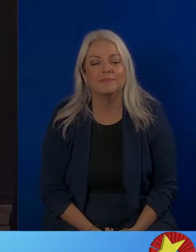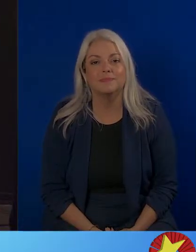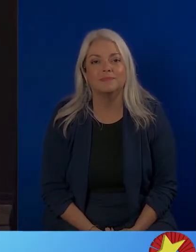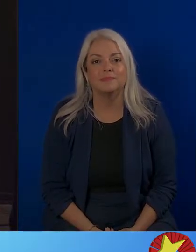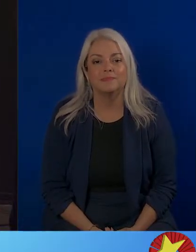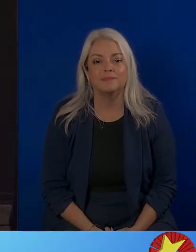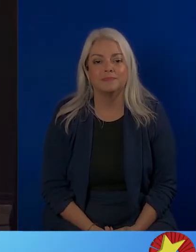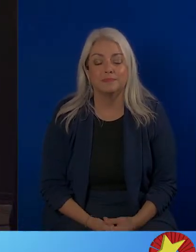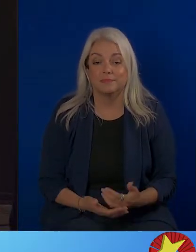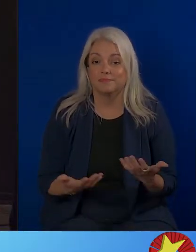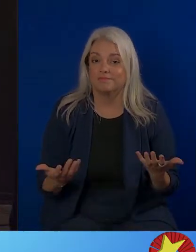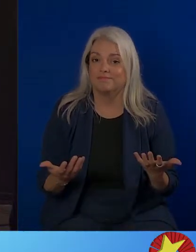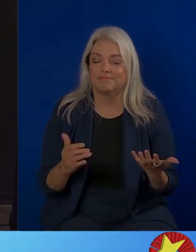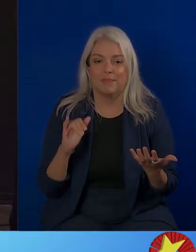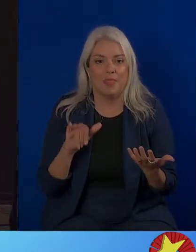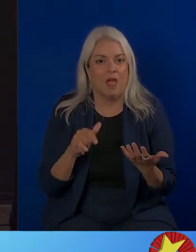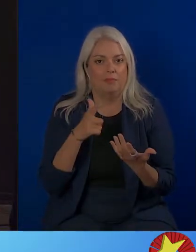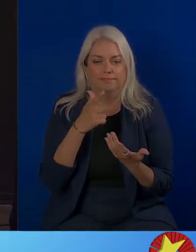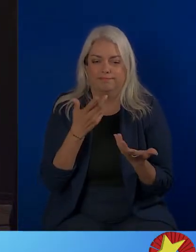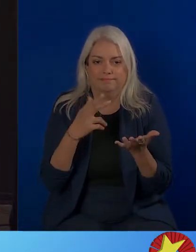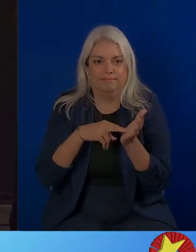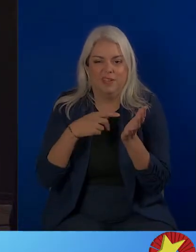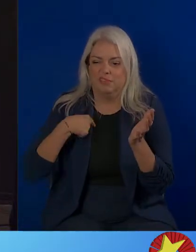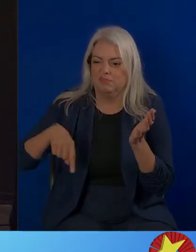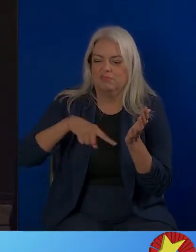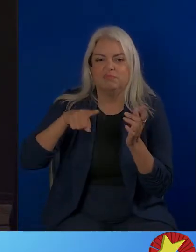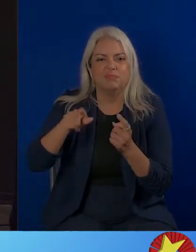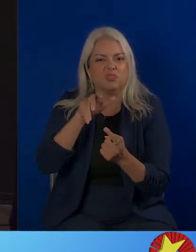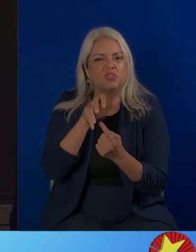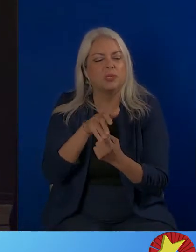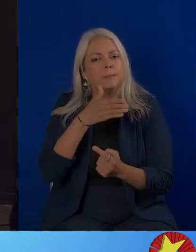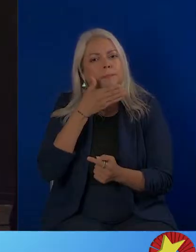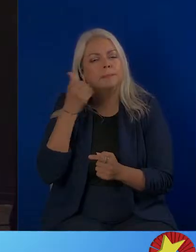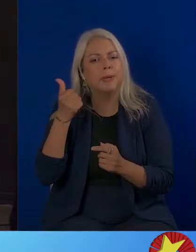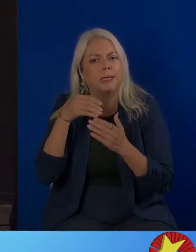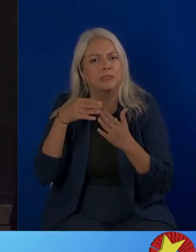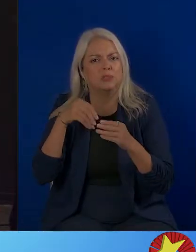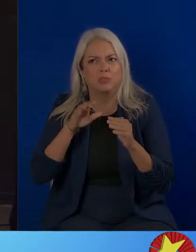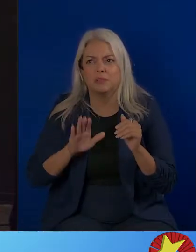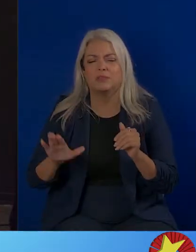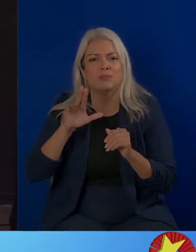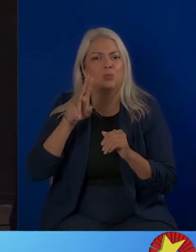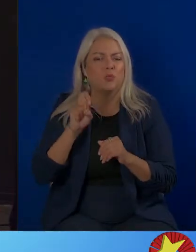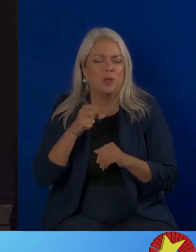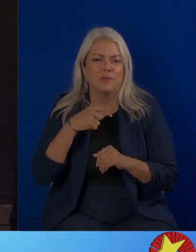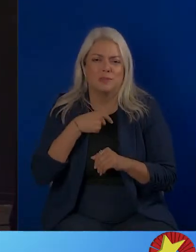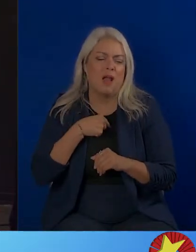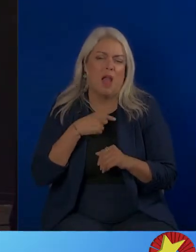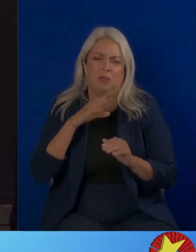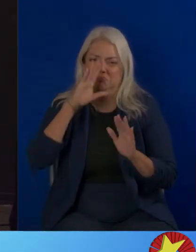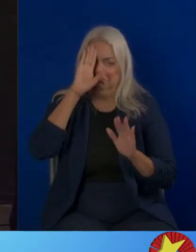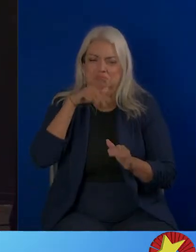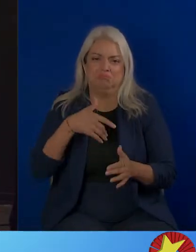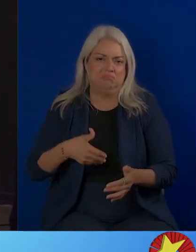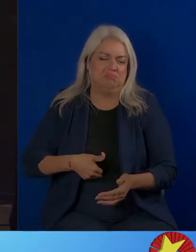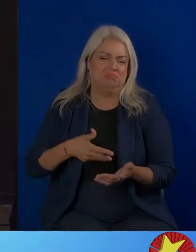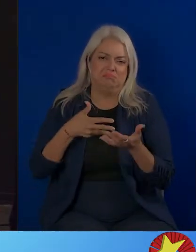which is wonderful. We have the best leaders in the country. I am fully convinced of that.